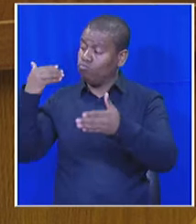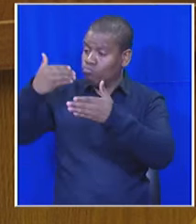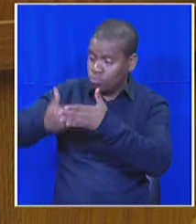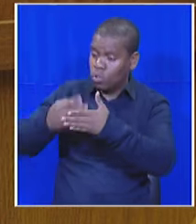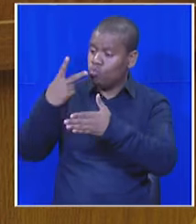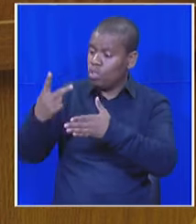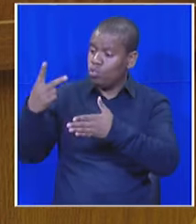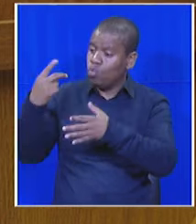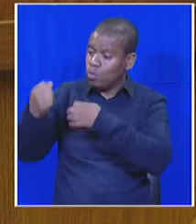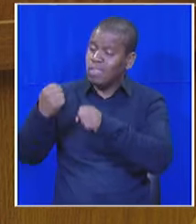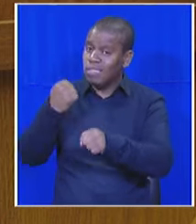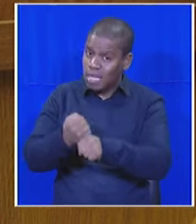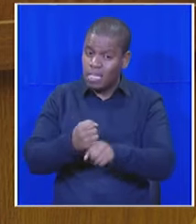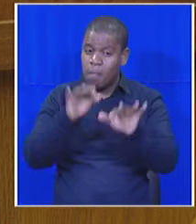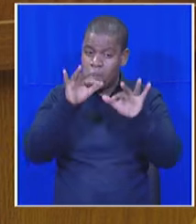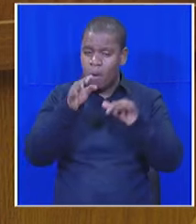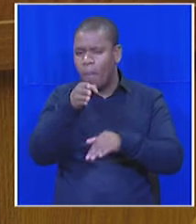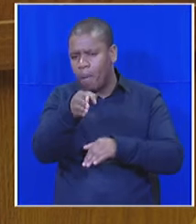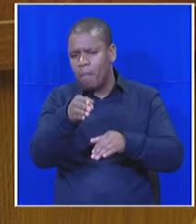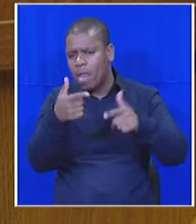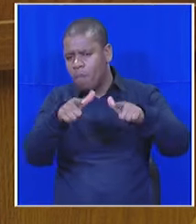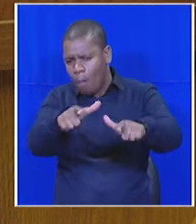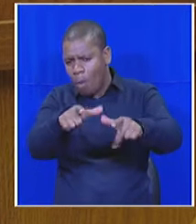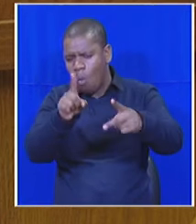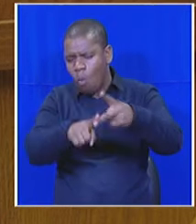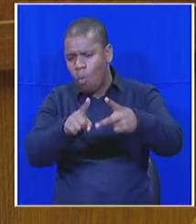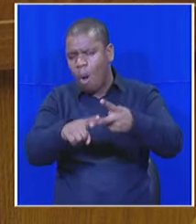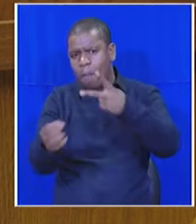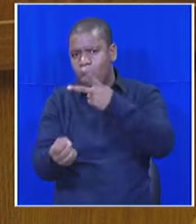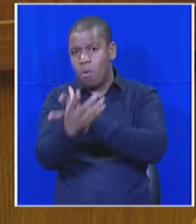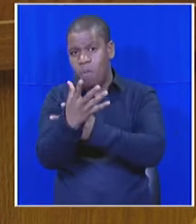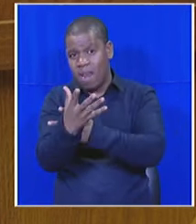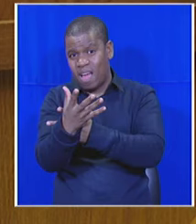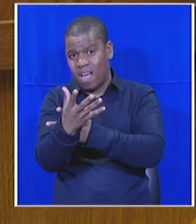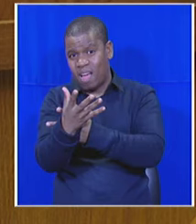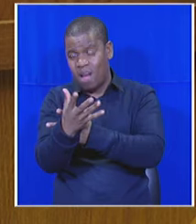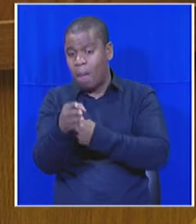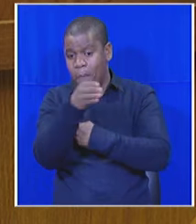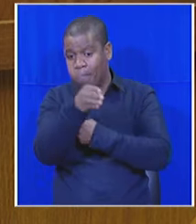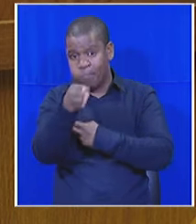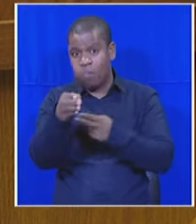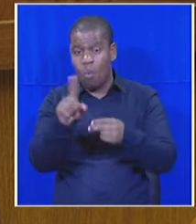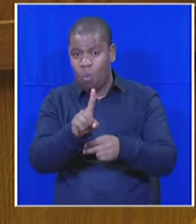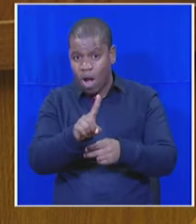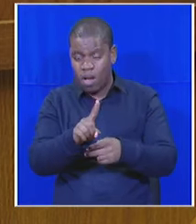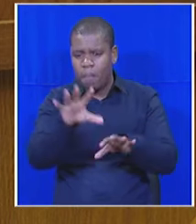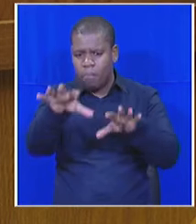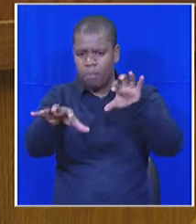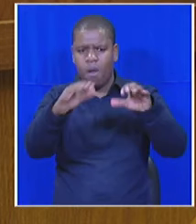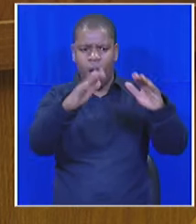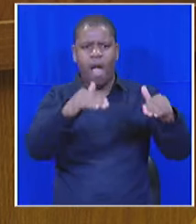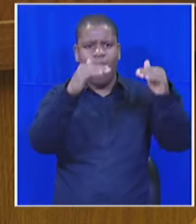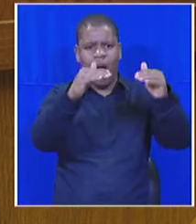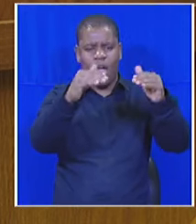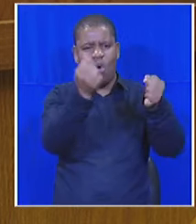in Limpopo and in Mpumalanga will have access to justice. There are high courts that have been built in these two provinces.